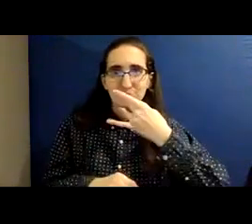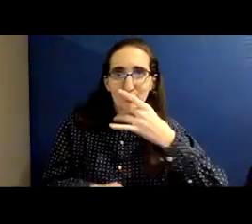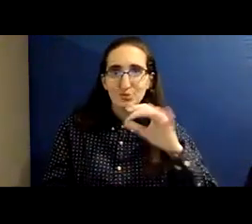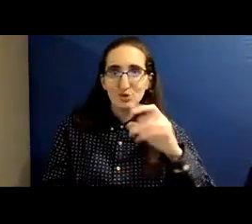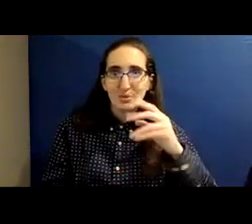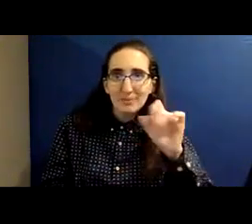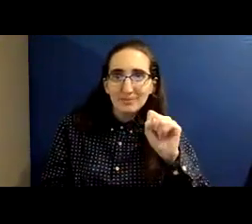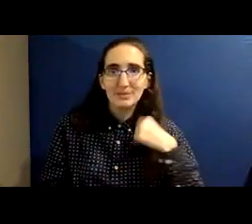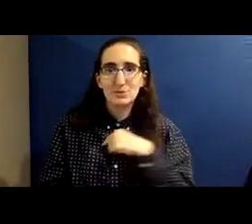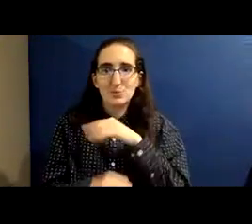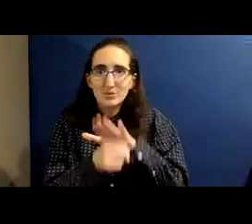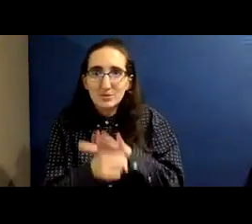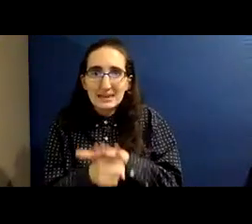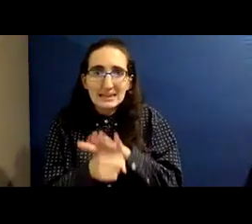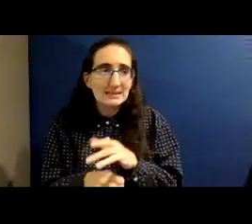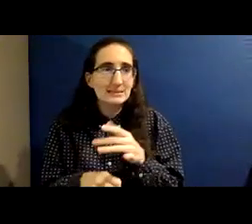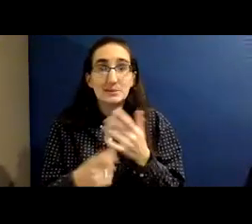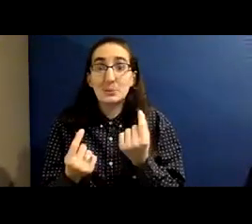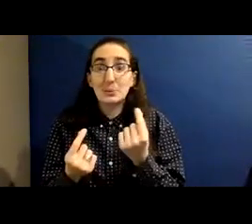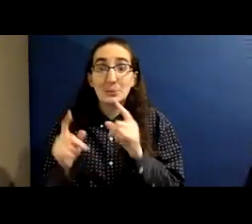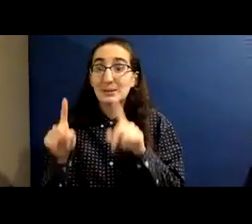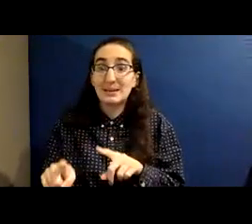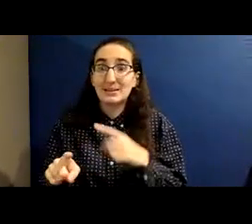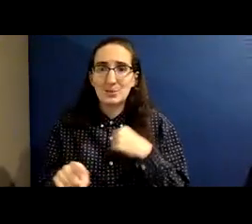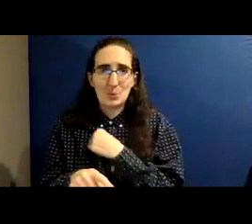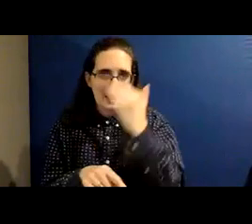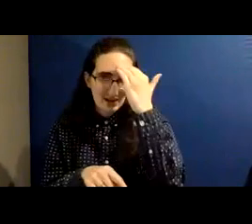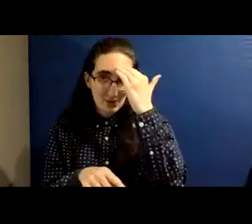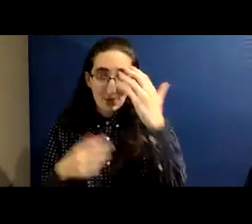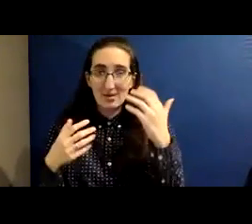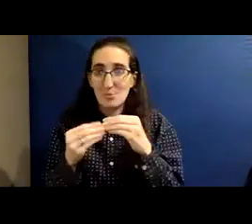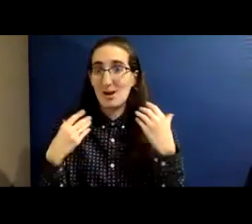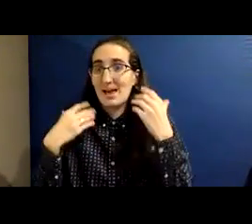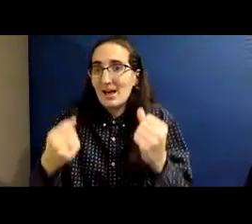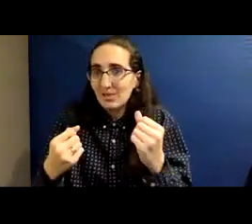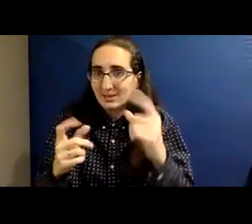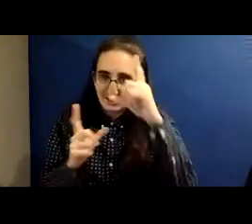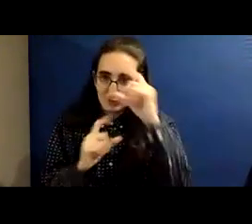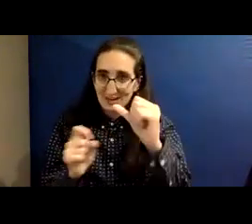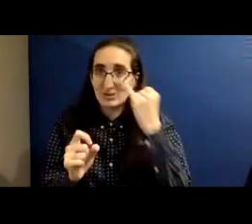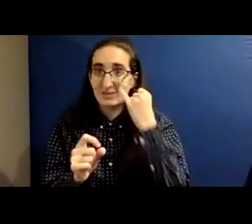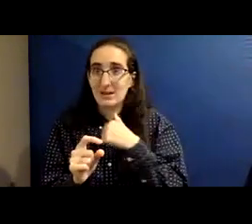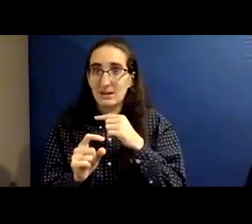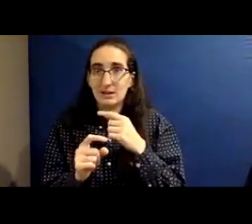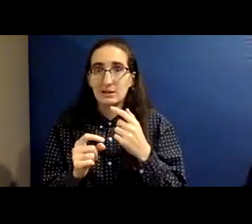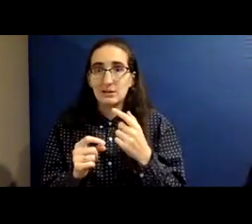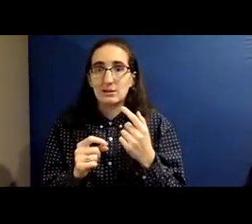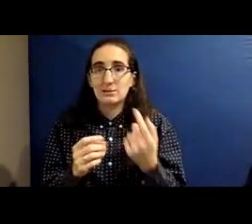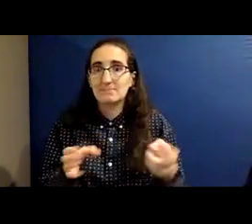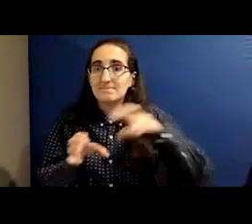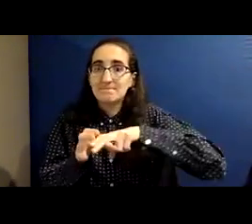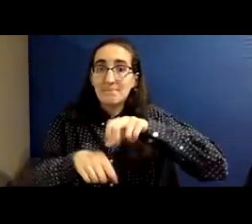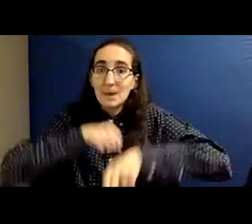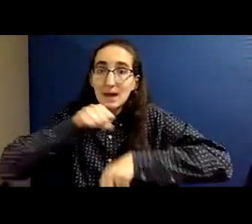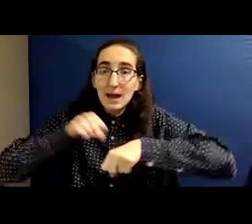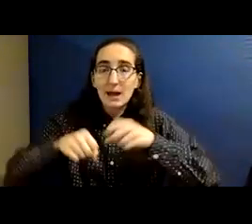we're stressed and we know that there are healthier strategies that if I just went on the exercise bike or